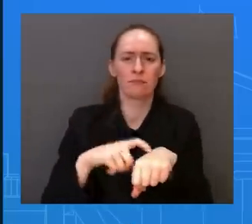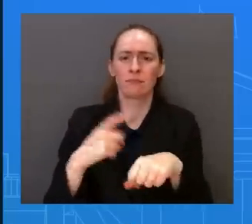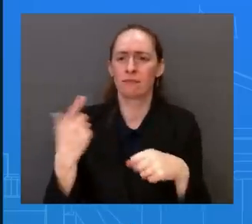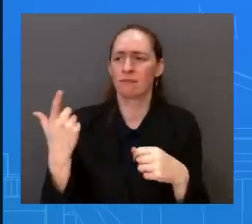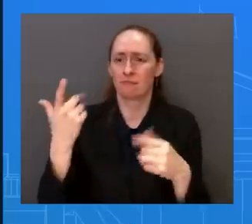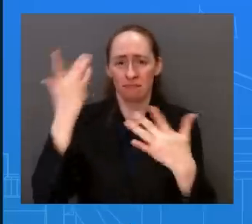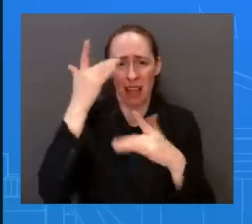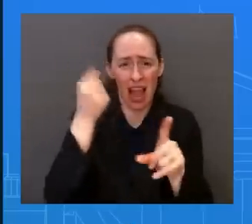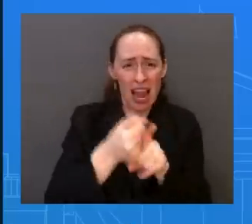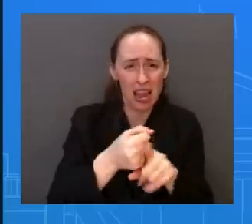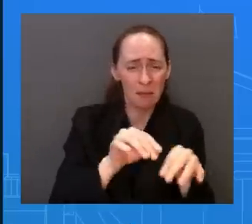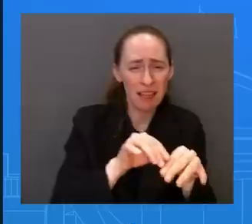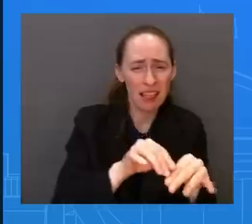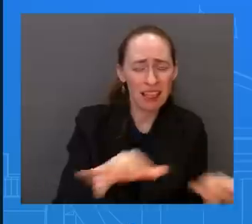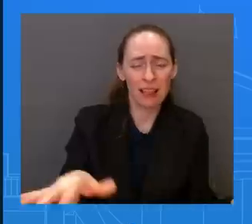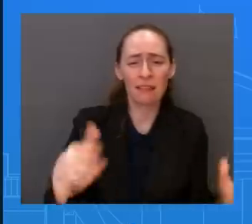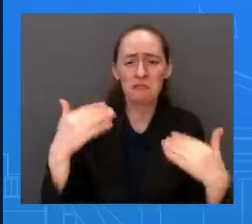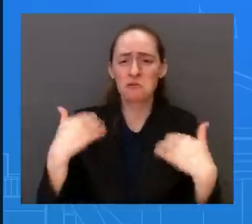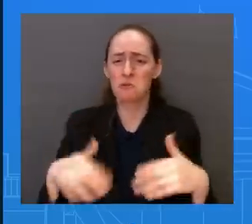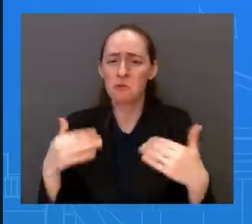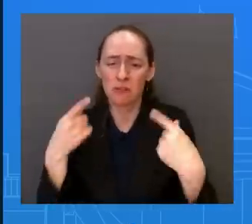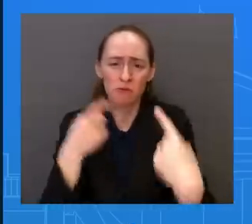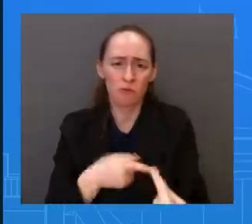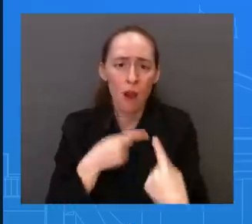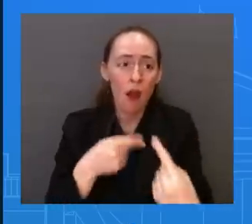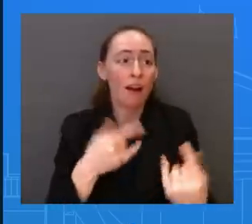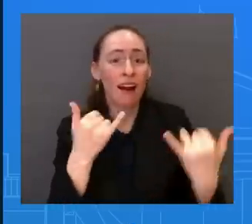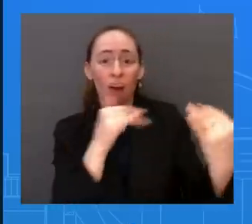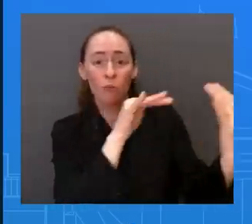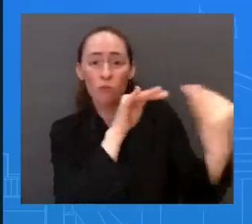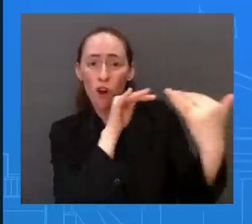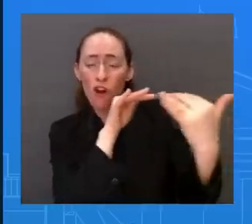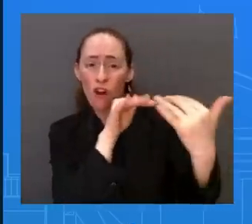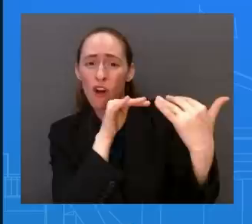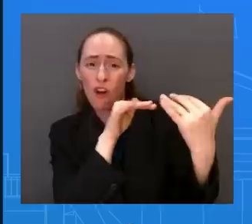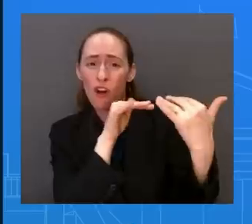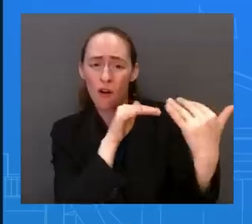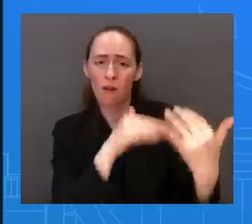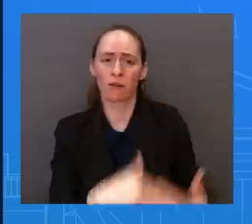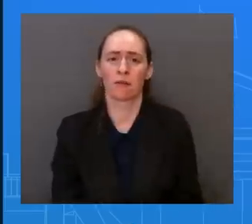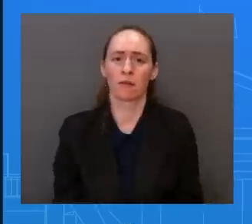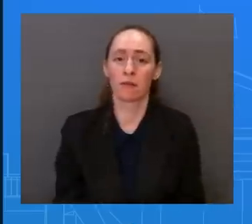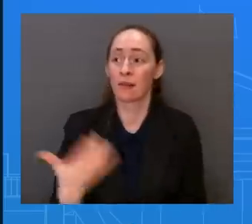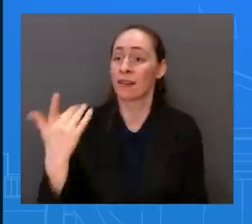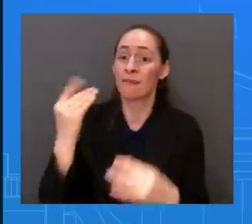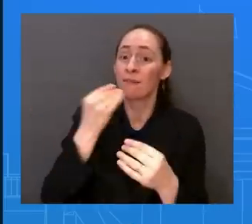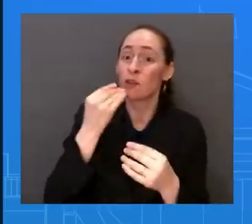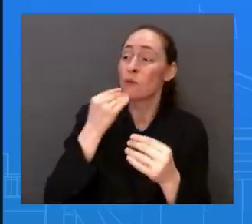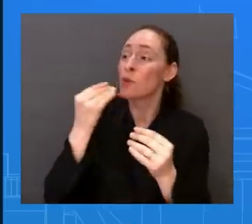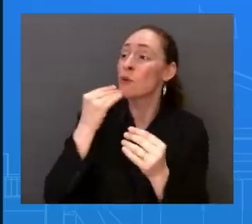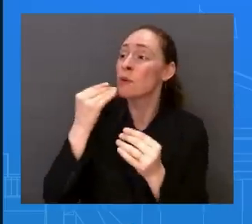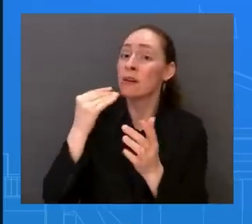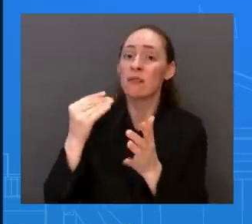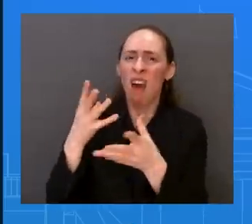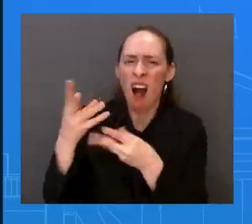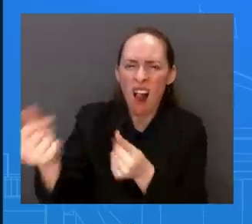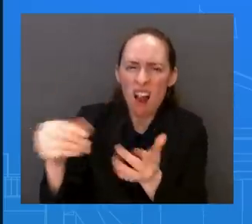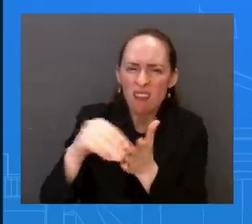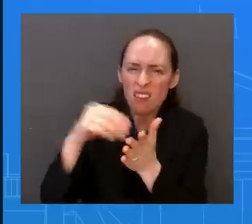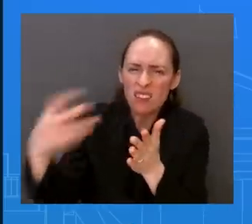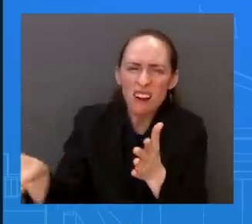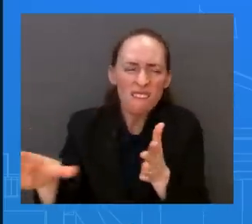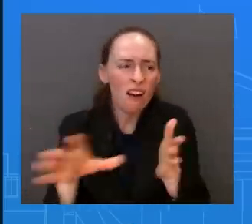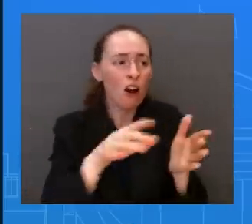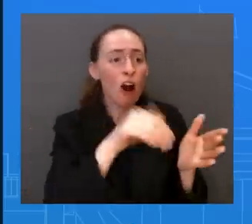a war in Europe that drove gas prices up and food prices up and created a lot of uncertainty. And so first and foremost, to